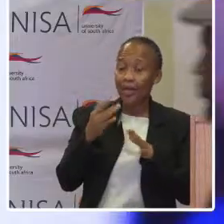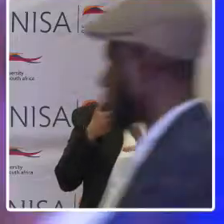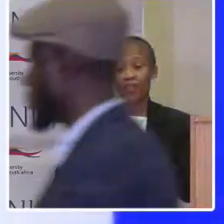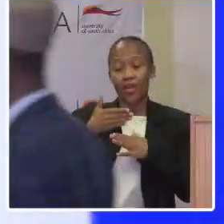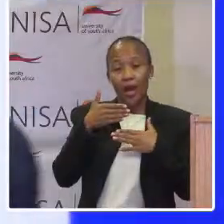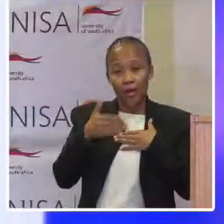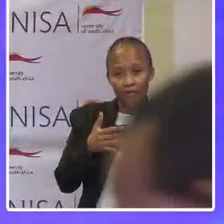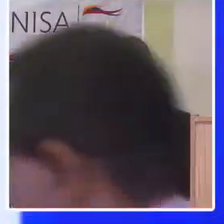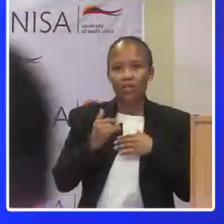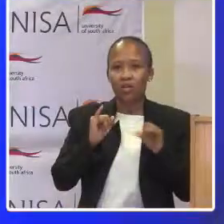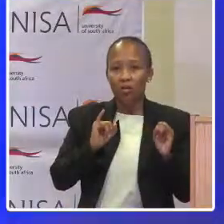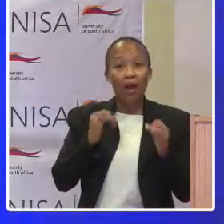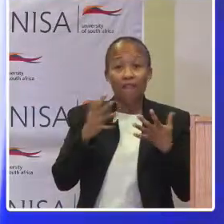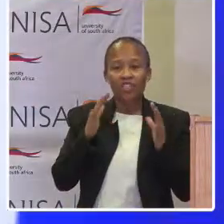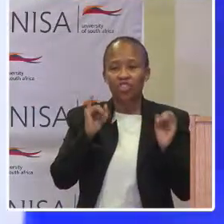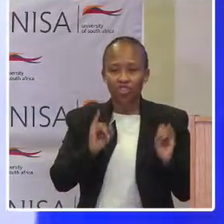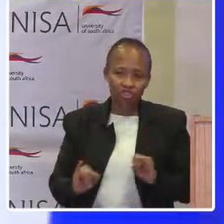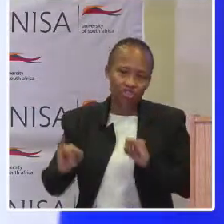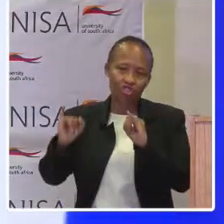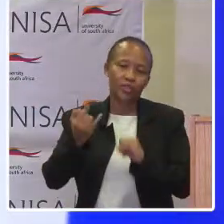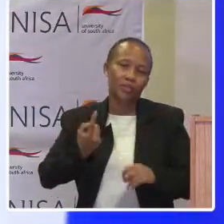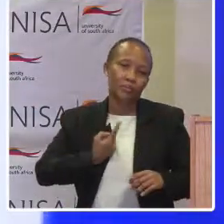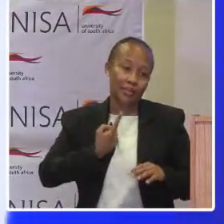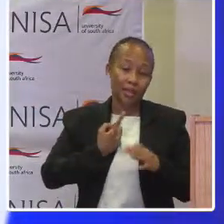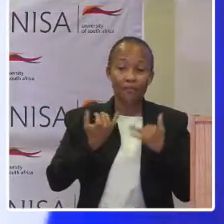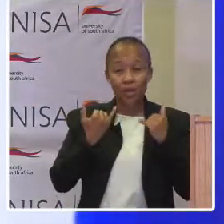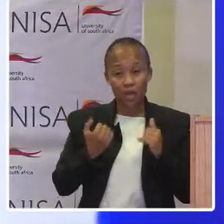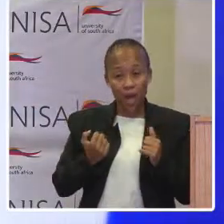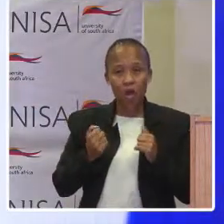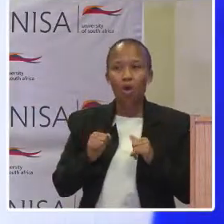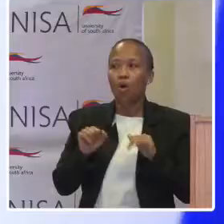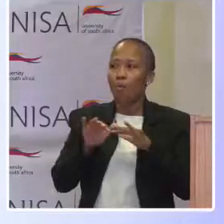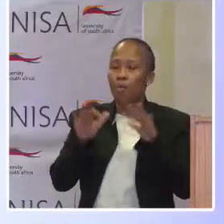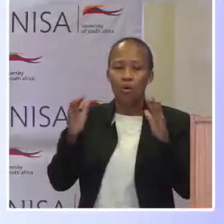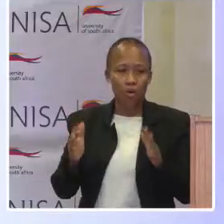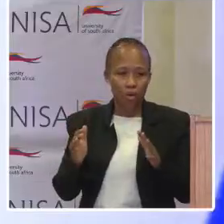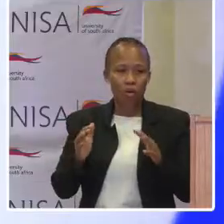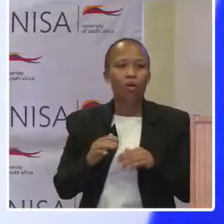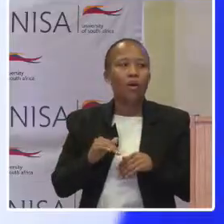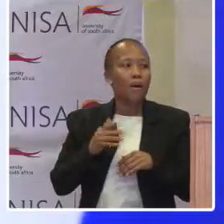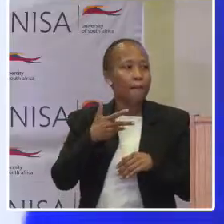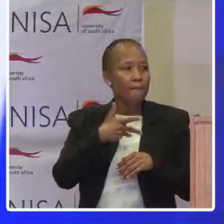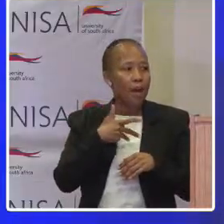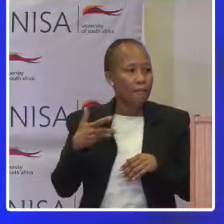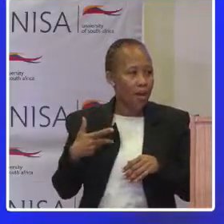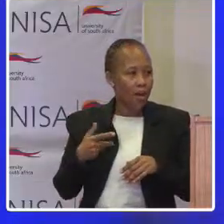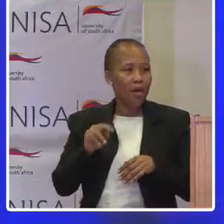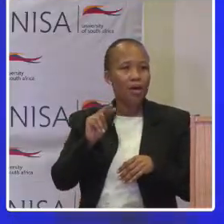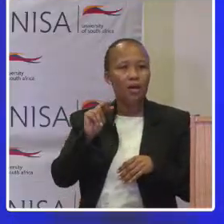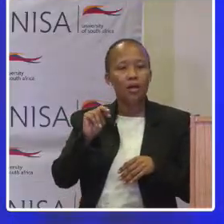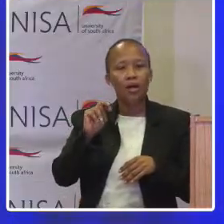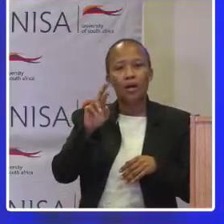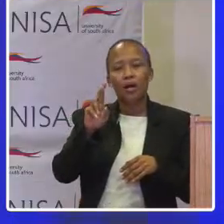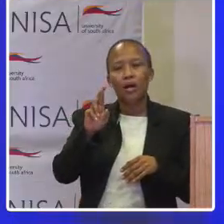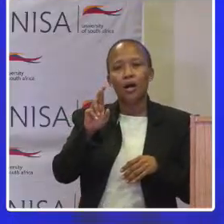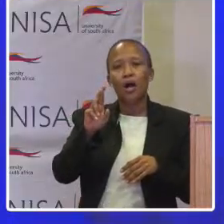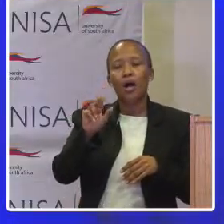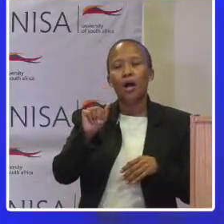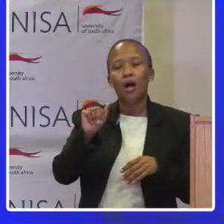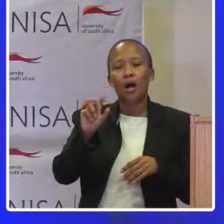up on the podium, we are going to have Mrs. Nhlanhla Radebe. She is from UNISA